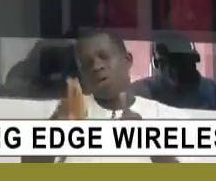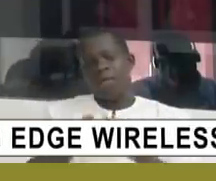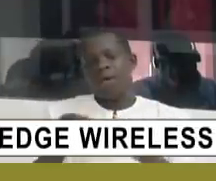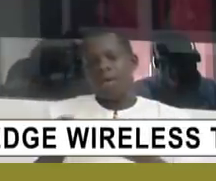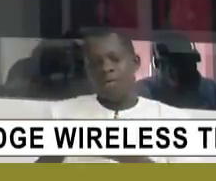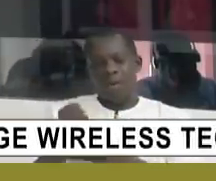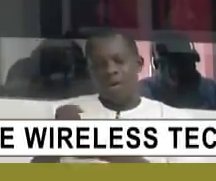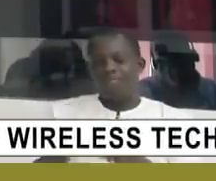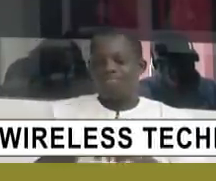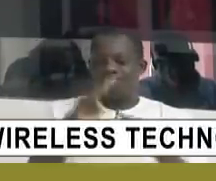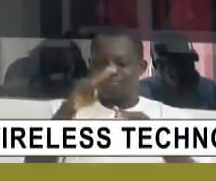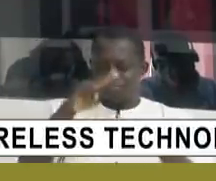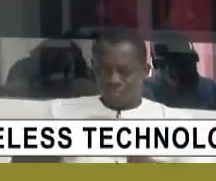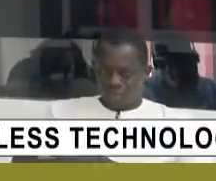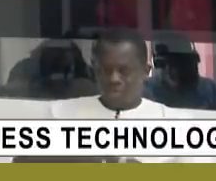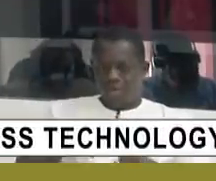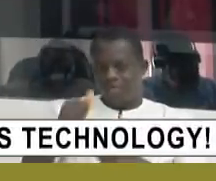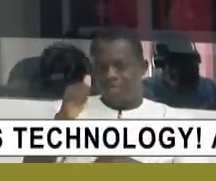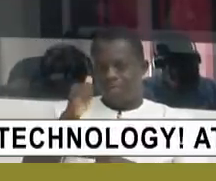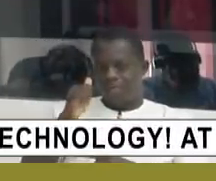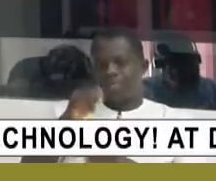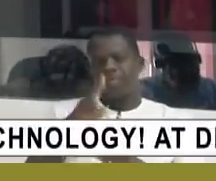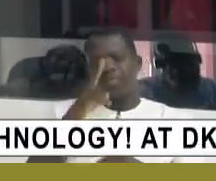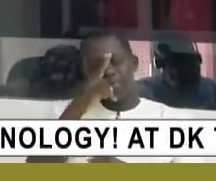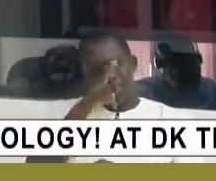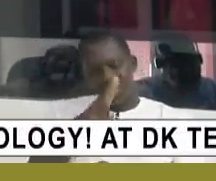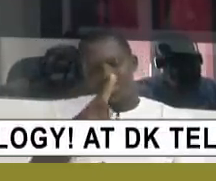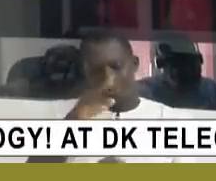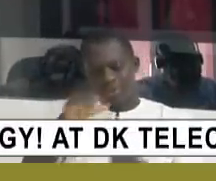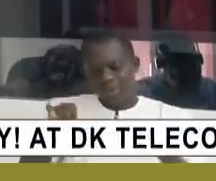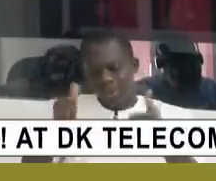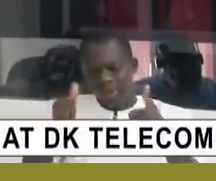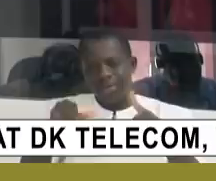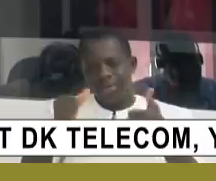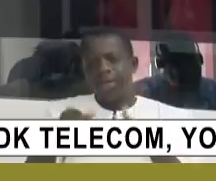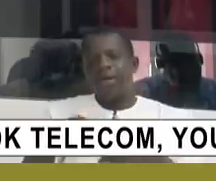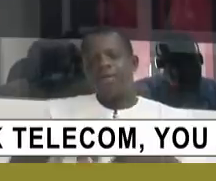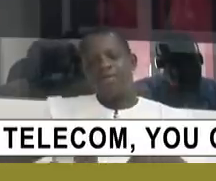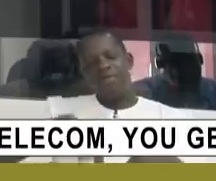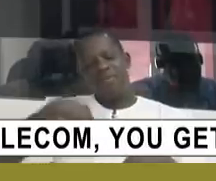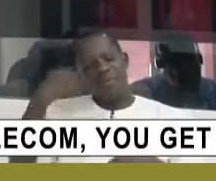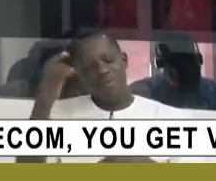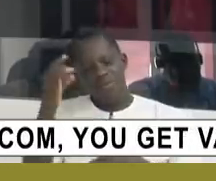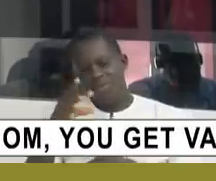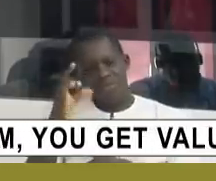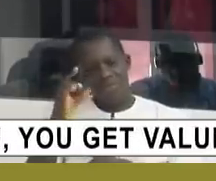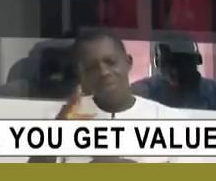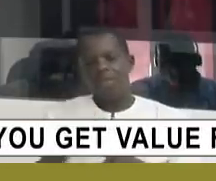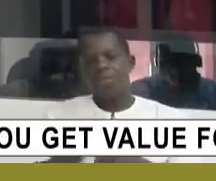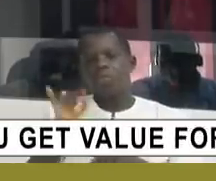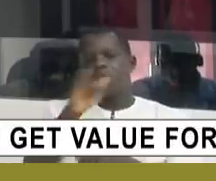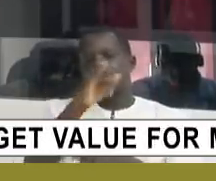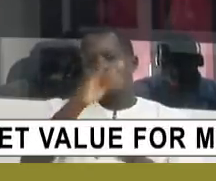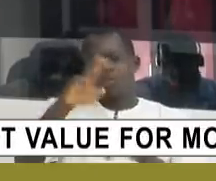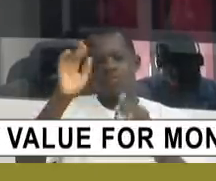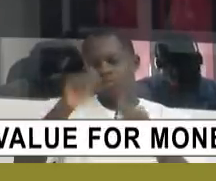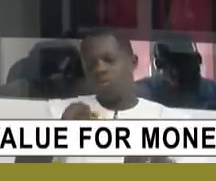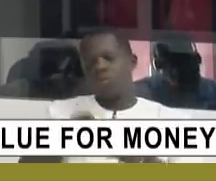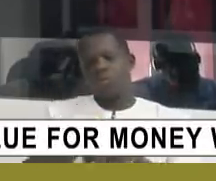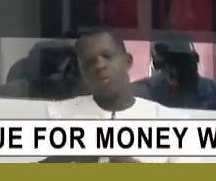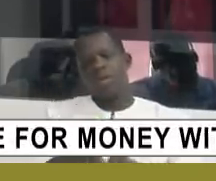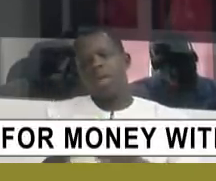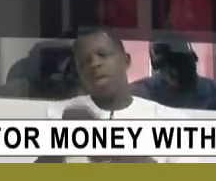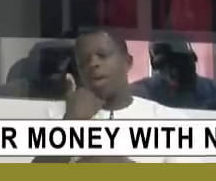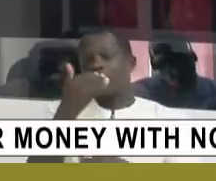sit back. Then I started feeling the pain, which I cannot estimate. I asked them